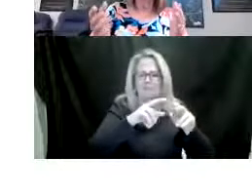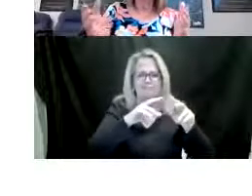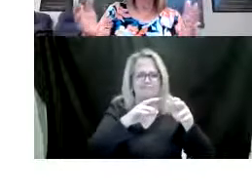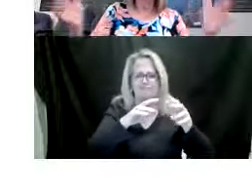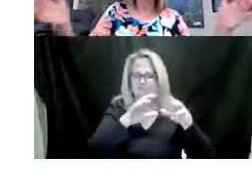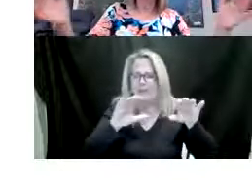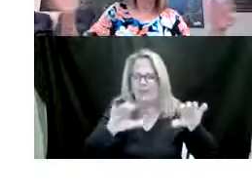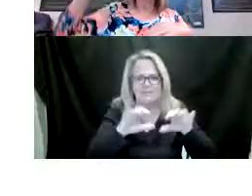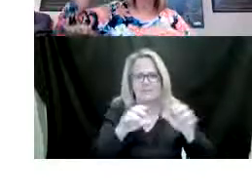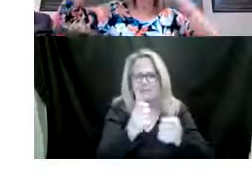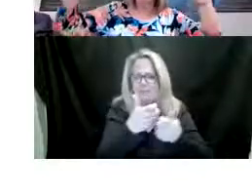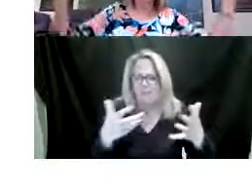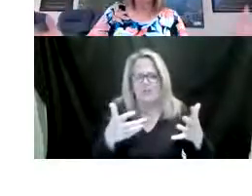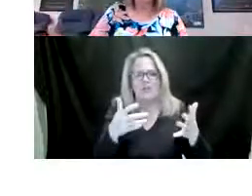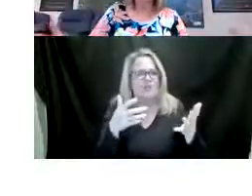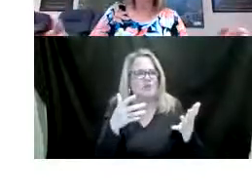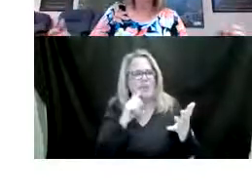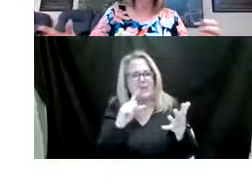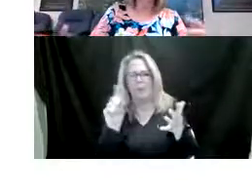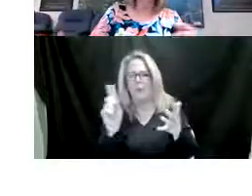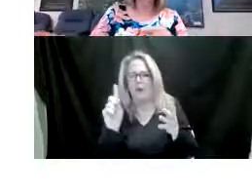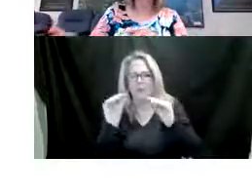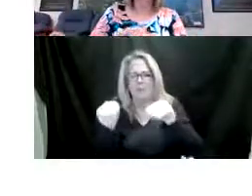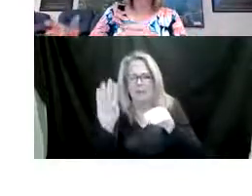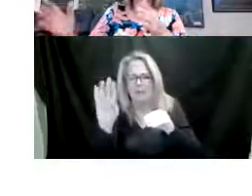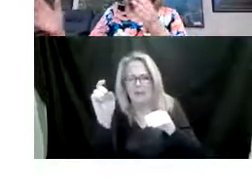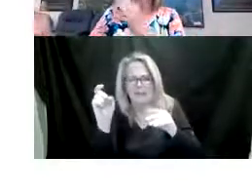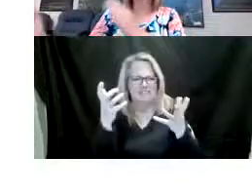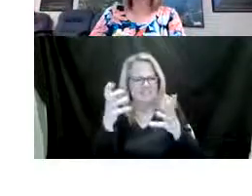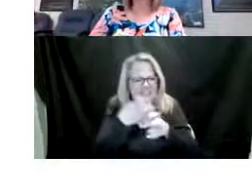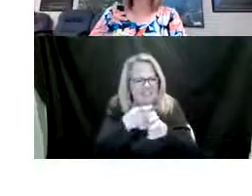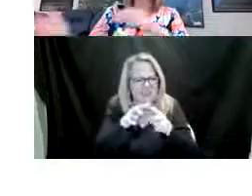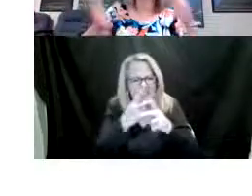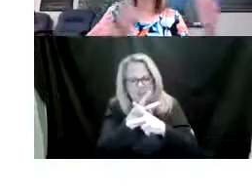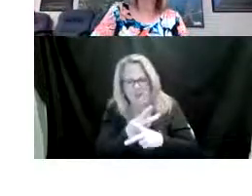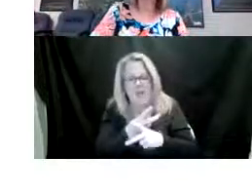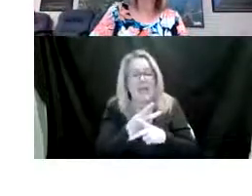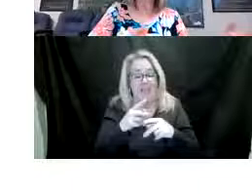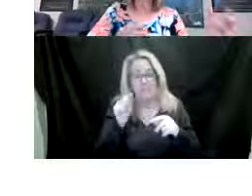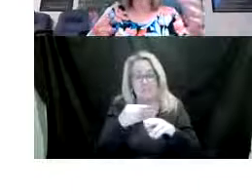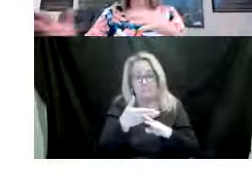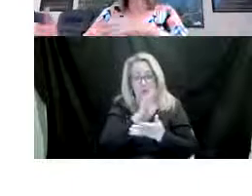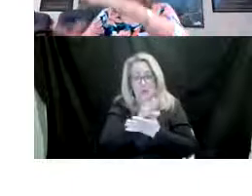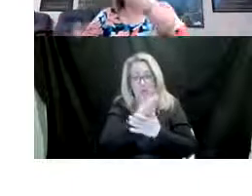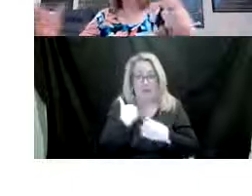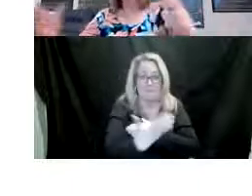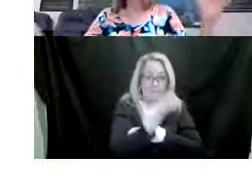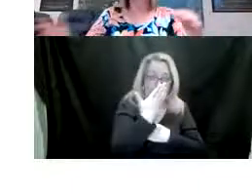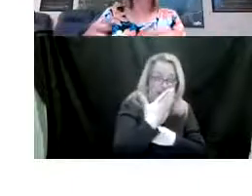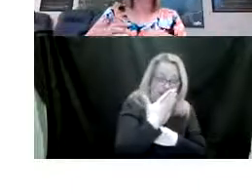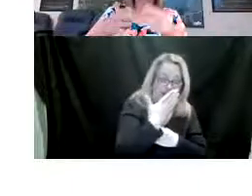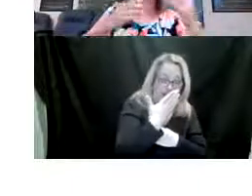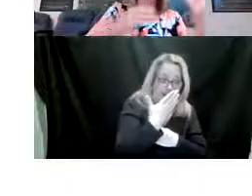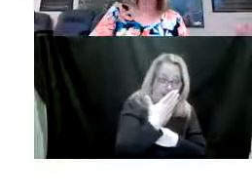was not a good space to keep this box. And then this was one where there was a morning program and an afternoon program. So the teacher would have to